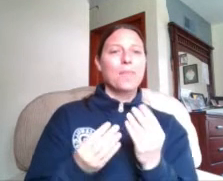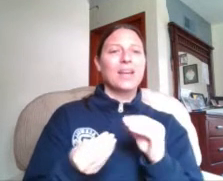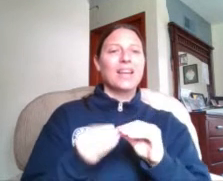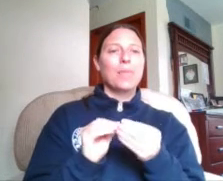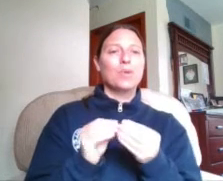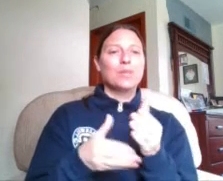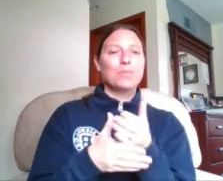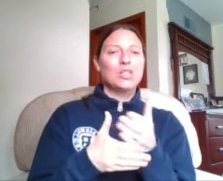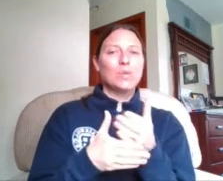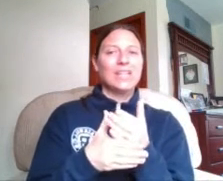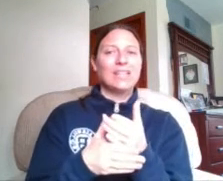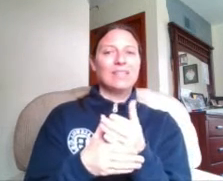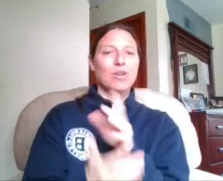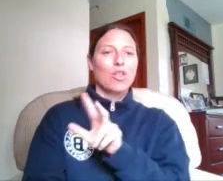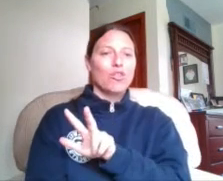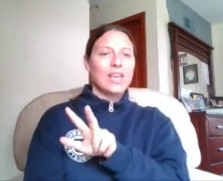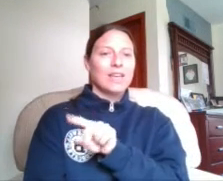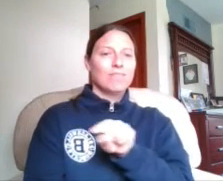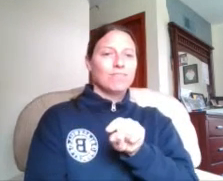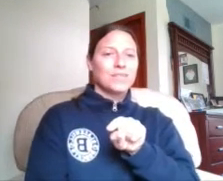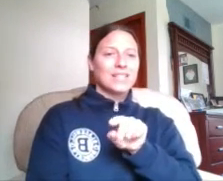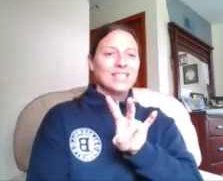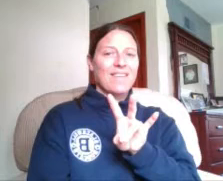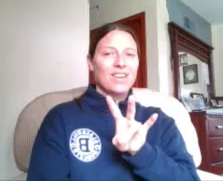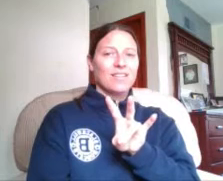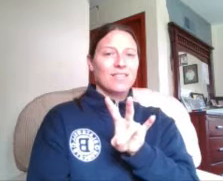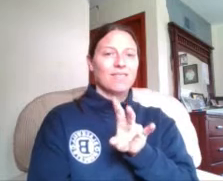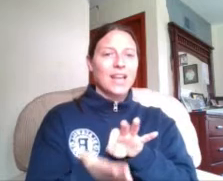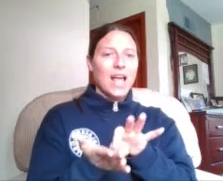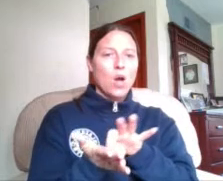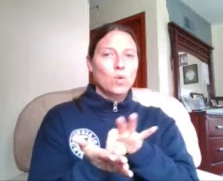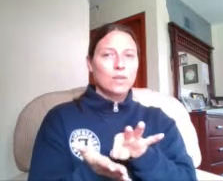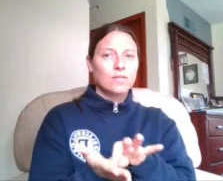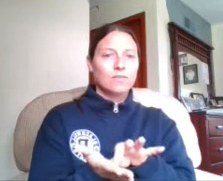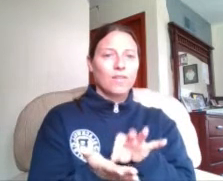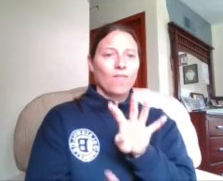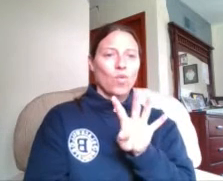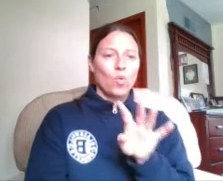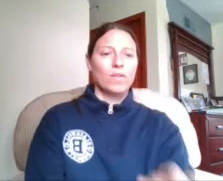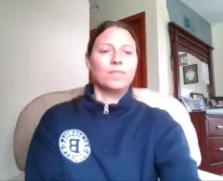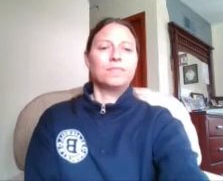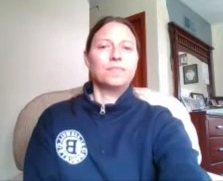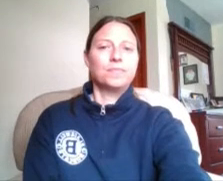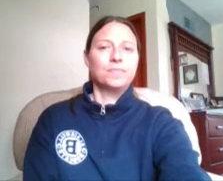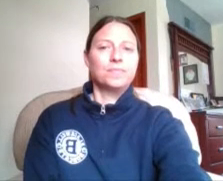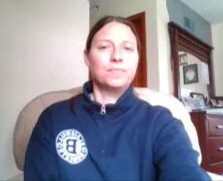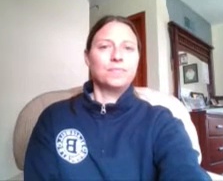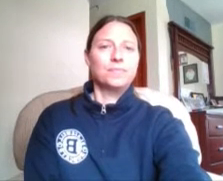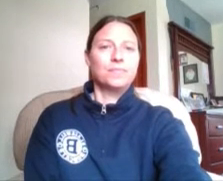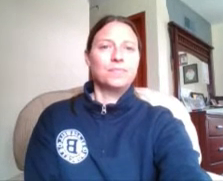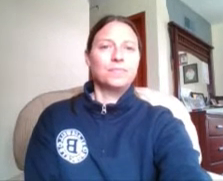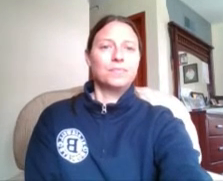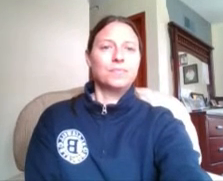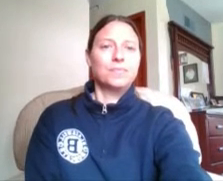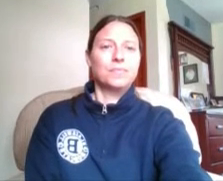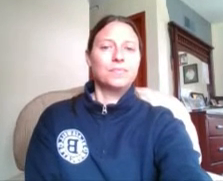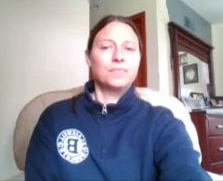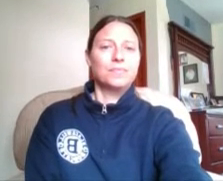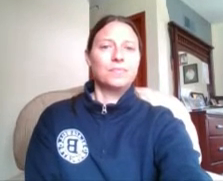values for each of those ranges. and you'll find your answer.